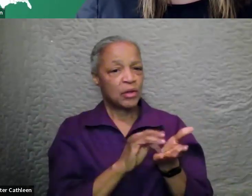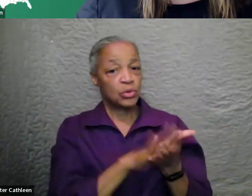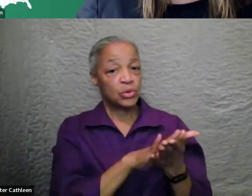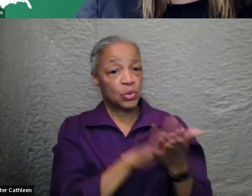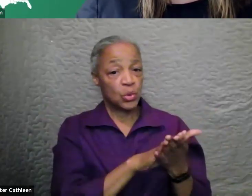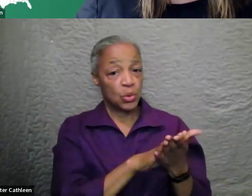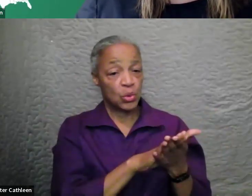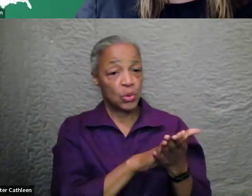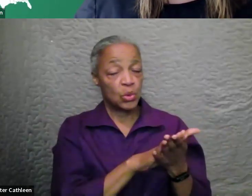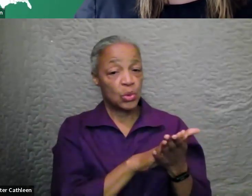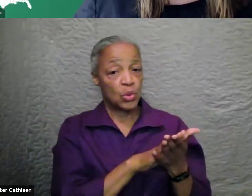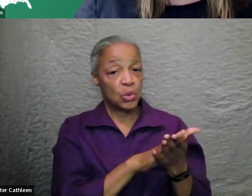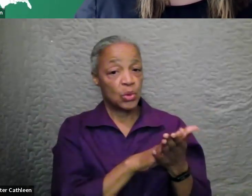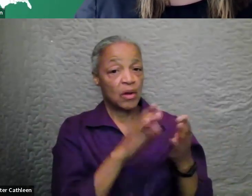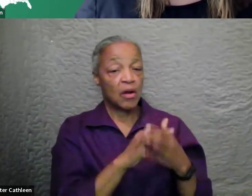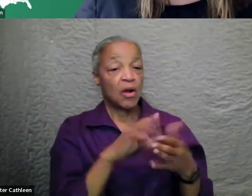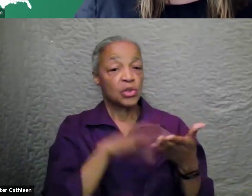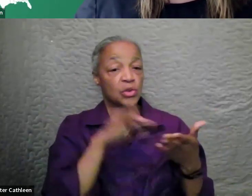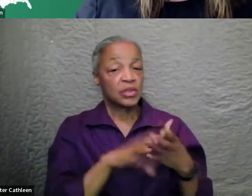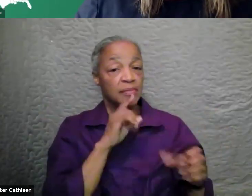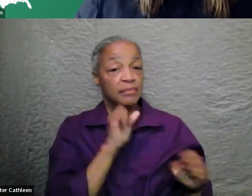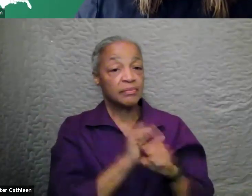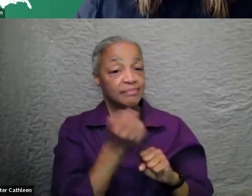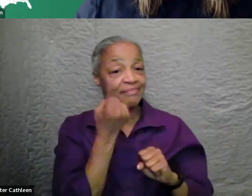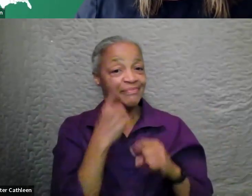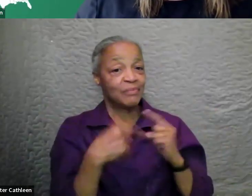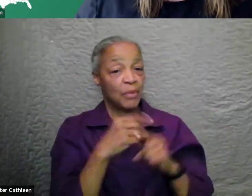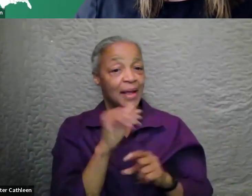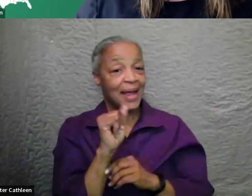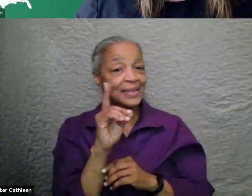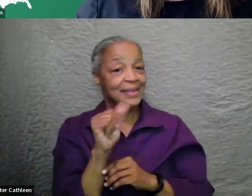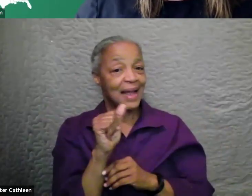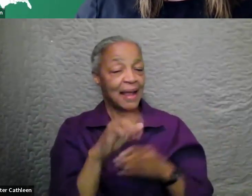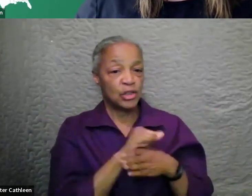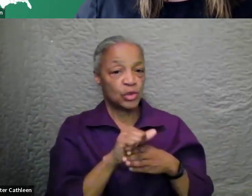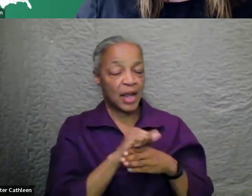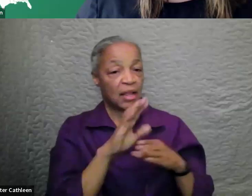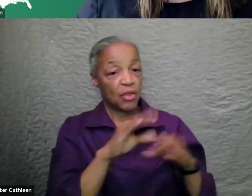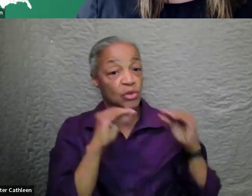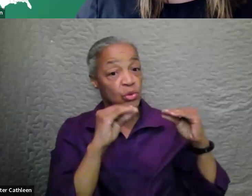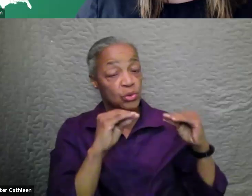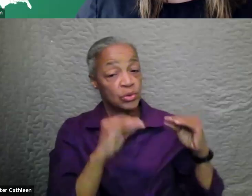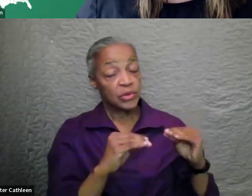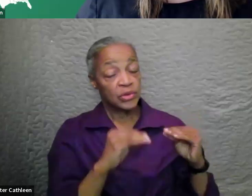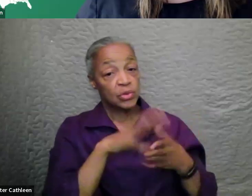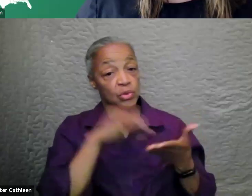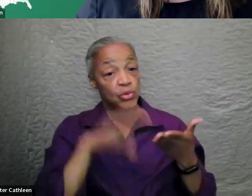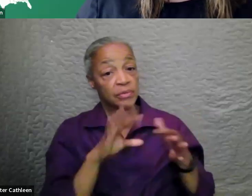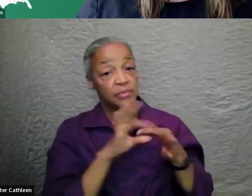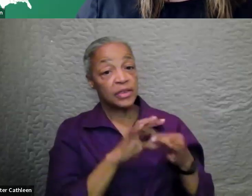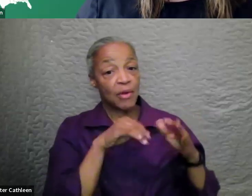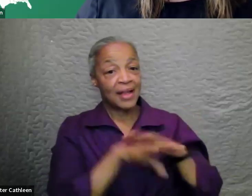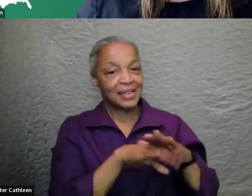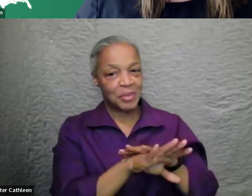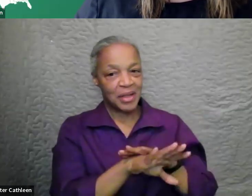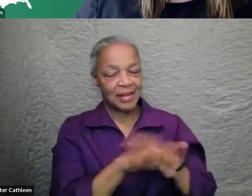schools or students that actually understand about the ADA and are training their students in accessibility